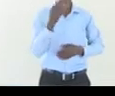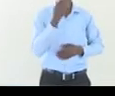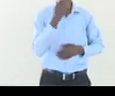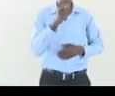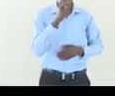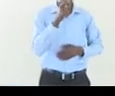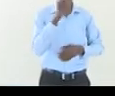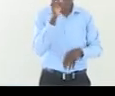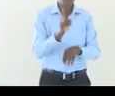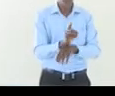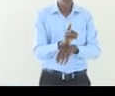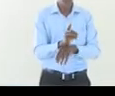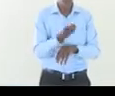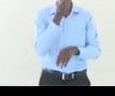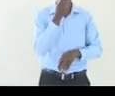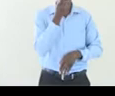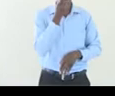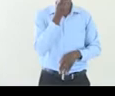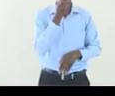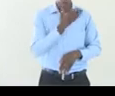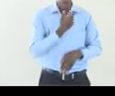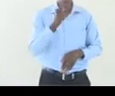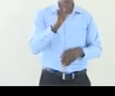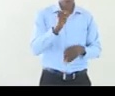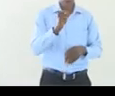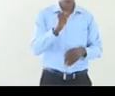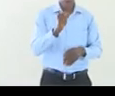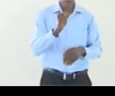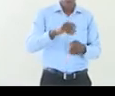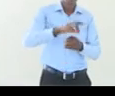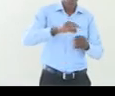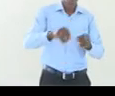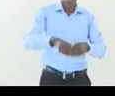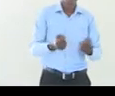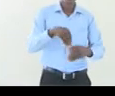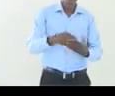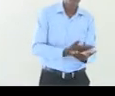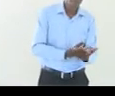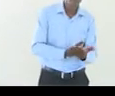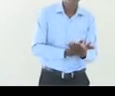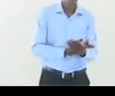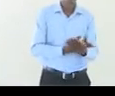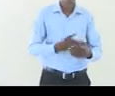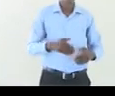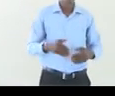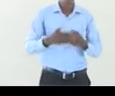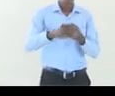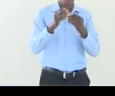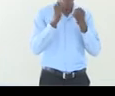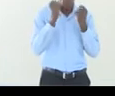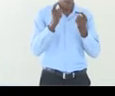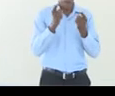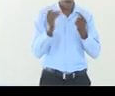lunch, and dinner, and then they have tea break in the morning, and then after siesta, they have what they call cap. What